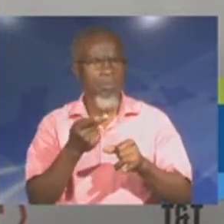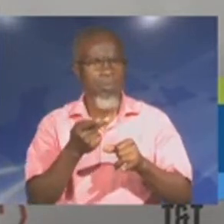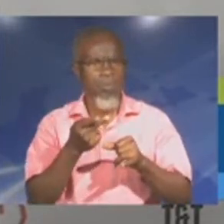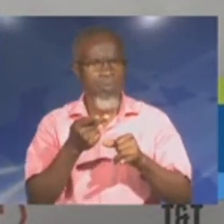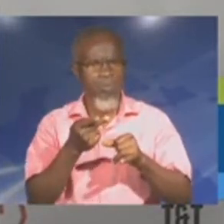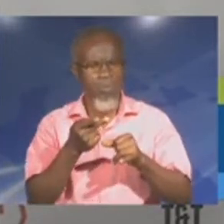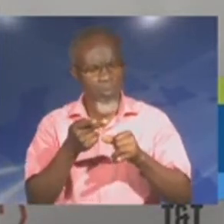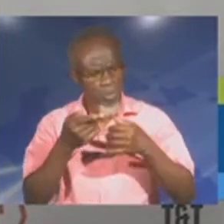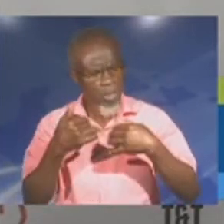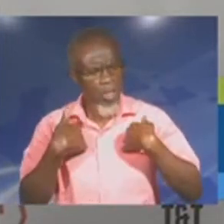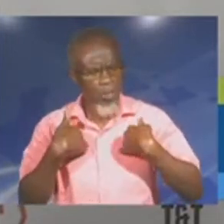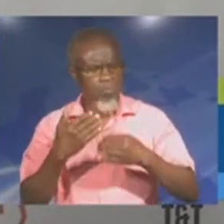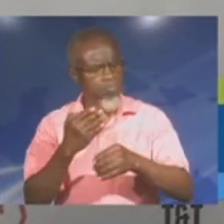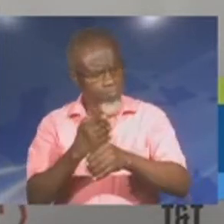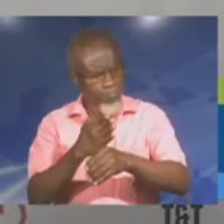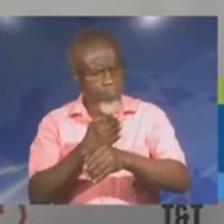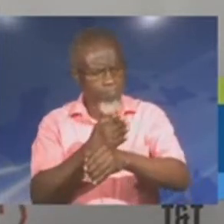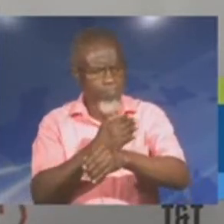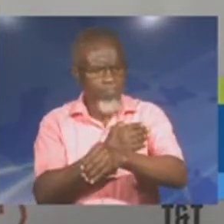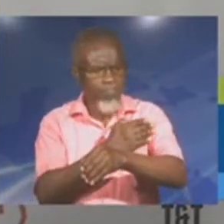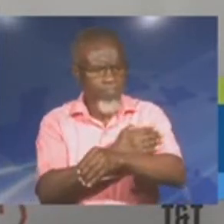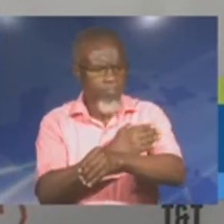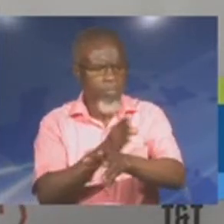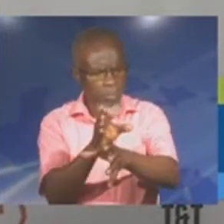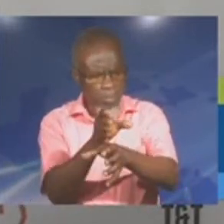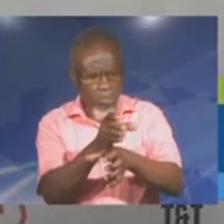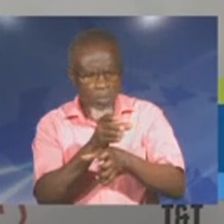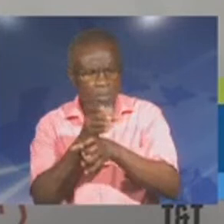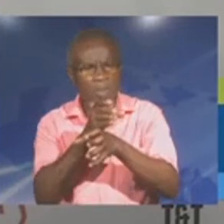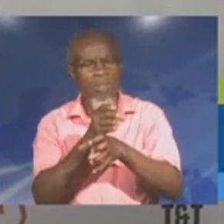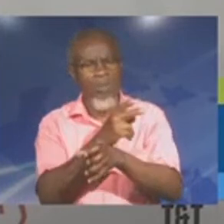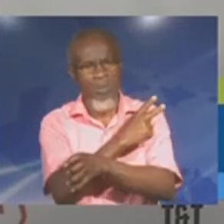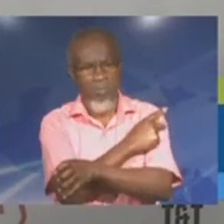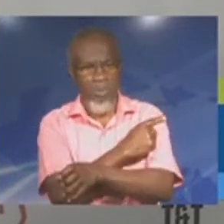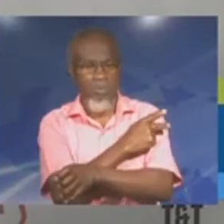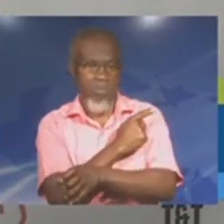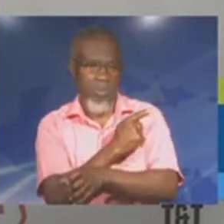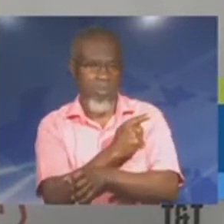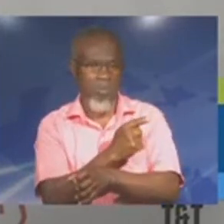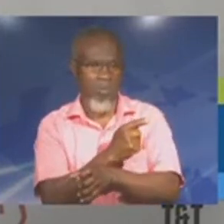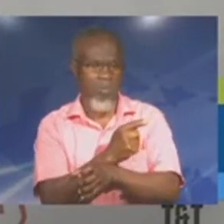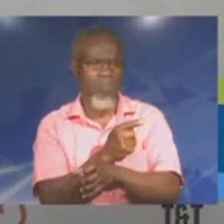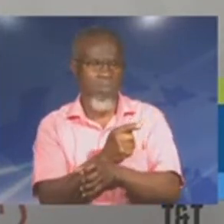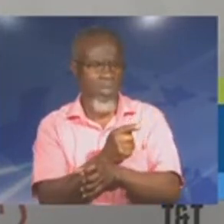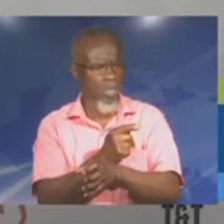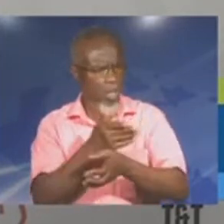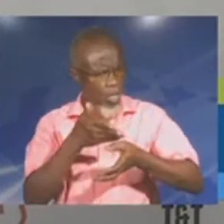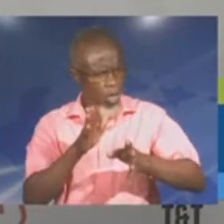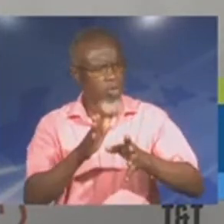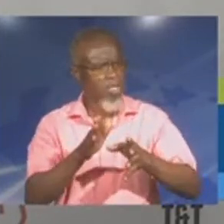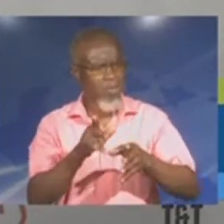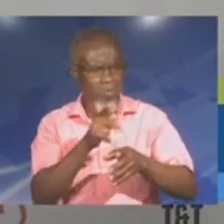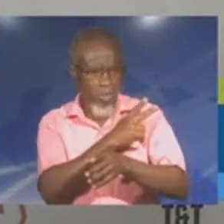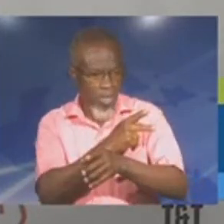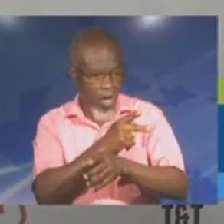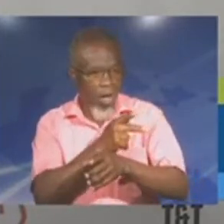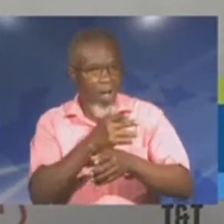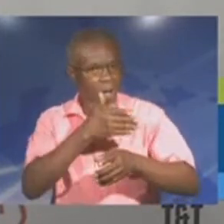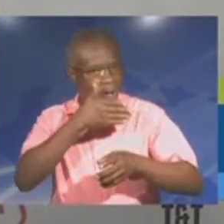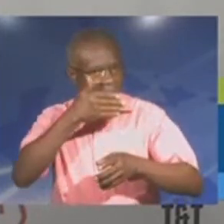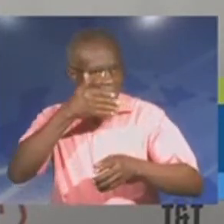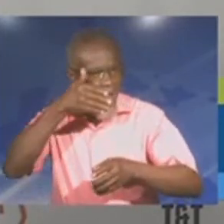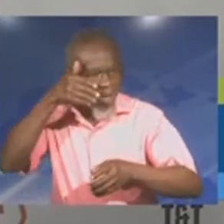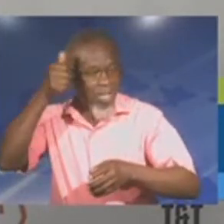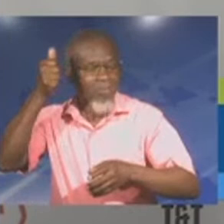improved patient outcomes. Successful discharge planning and continuity of care depend on us nurses,